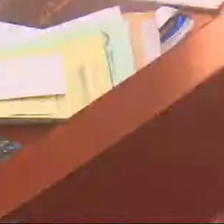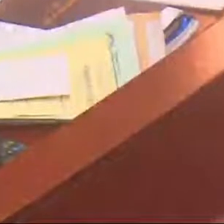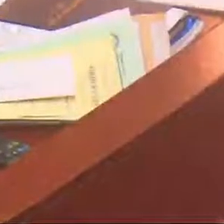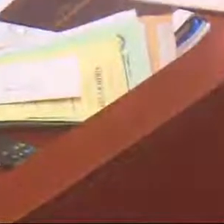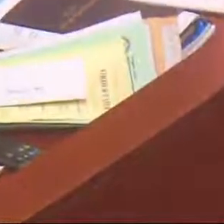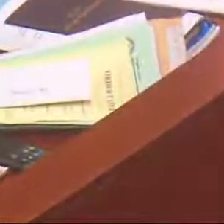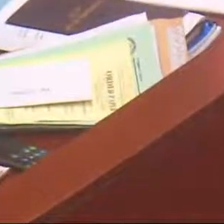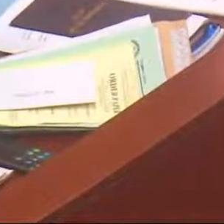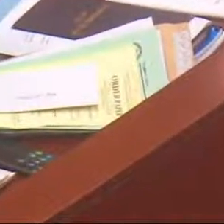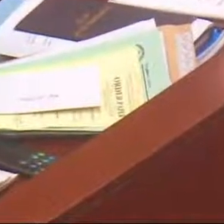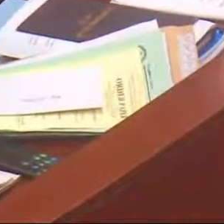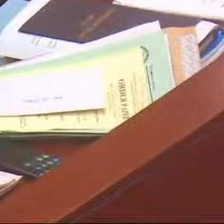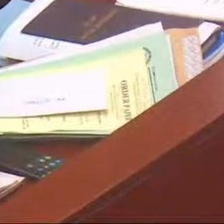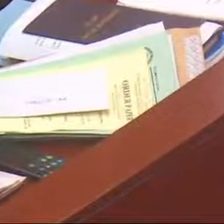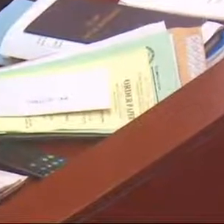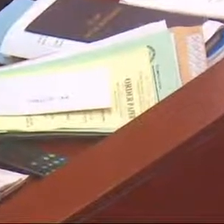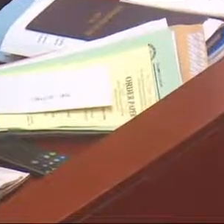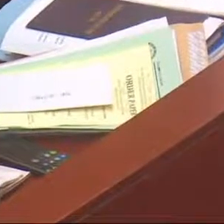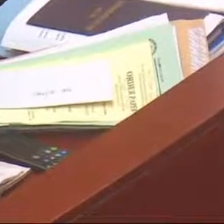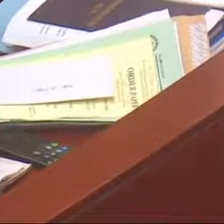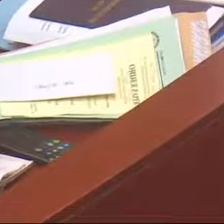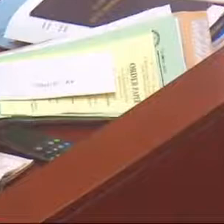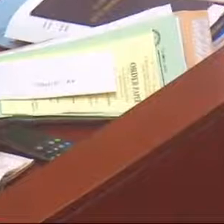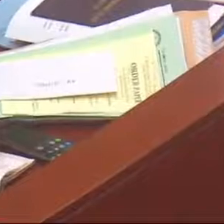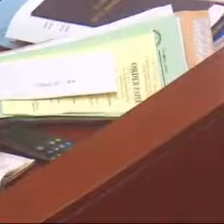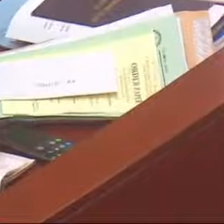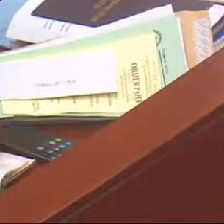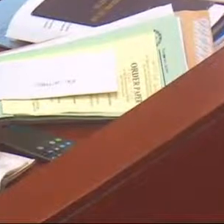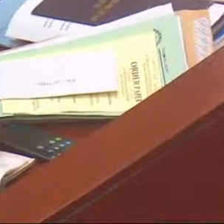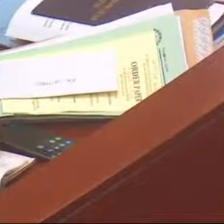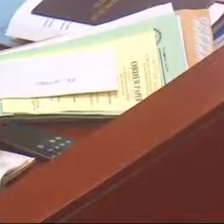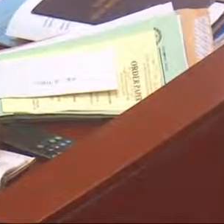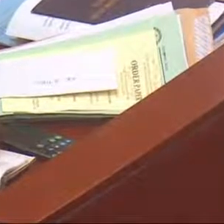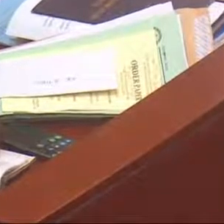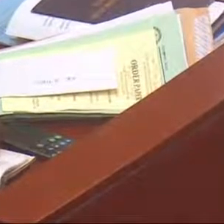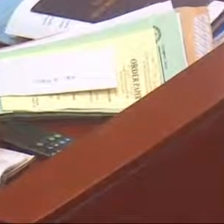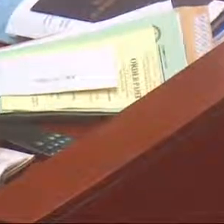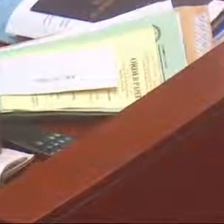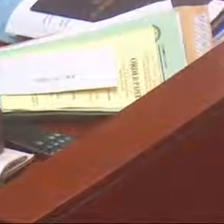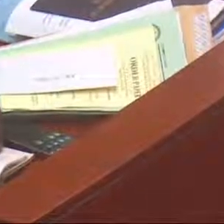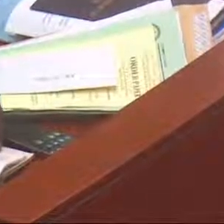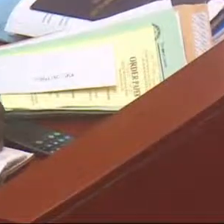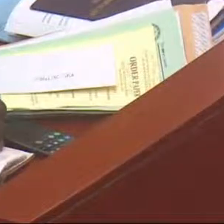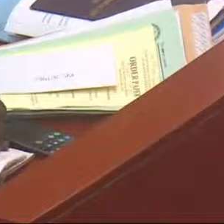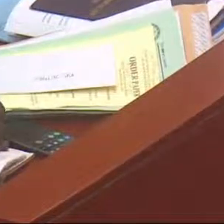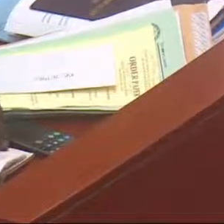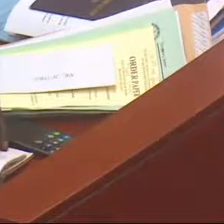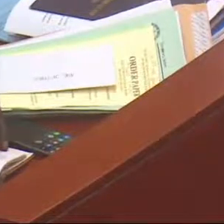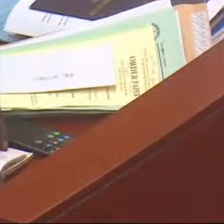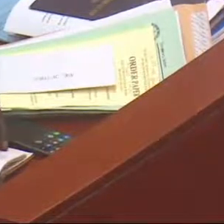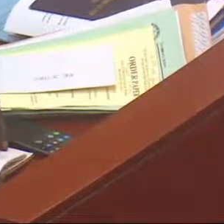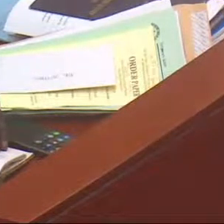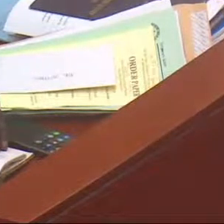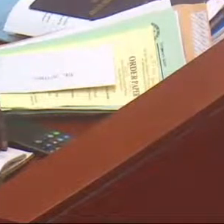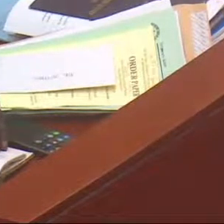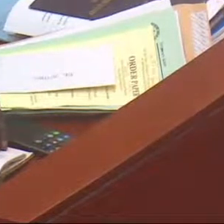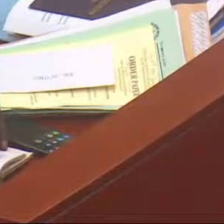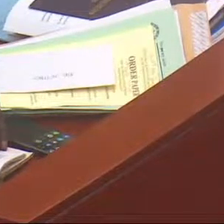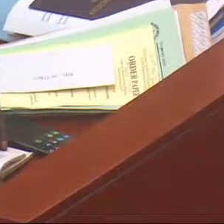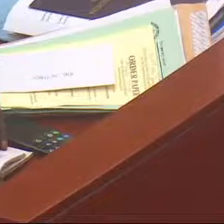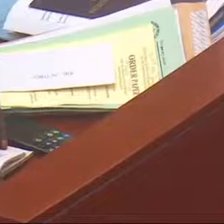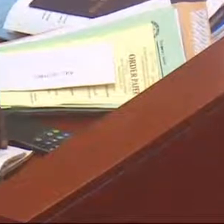and accordingly, in accordance with Order